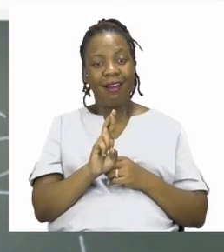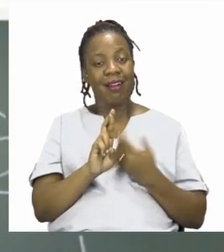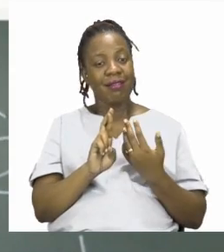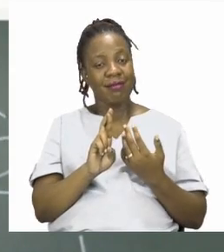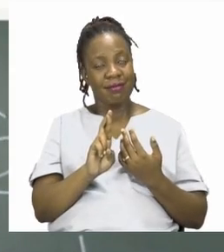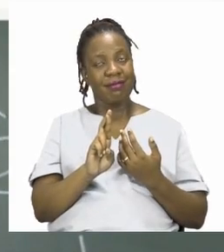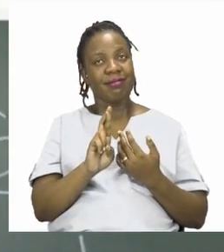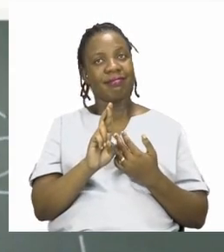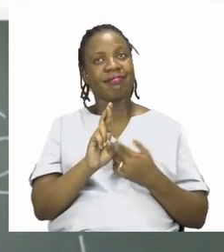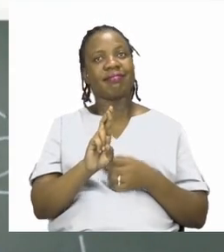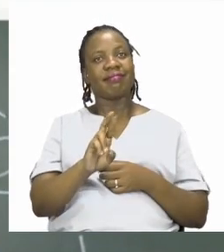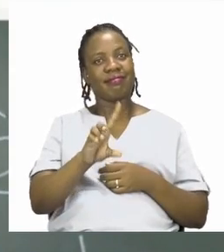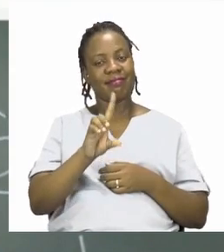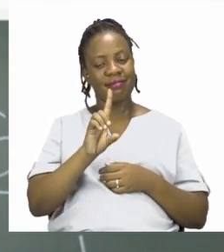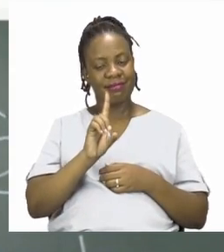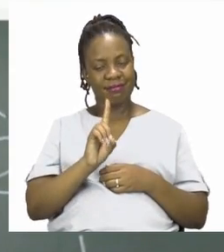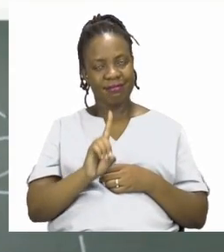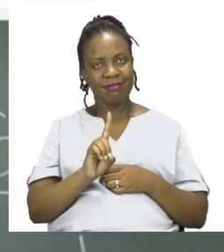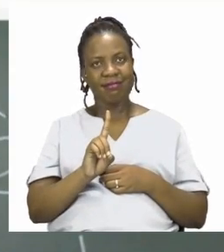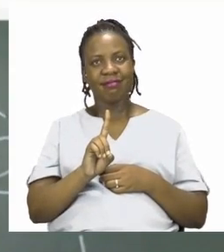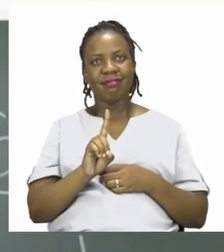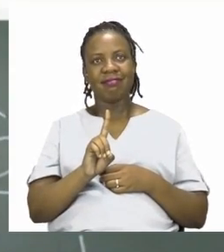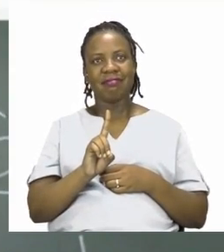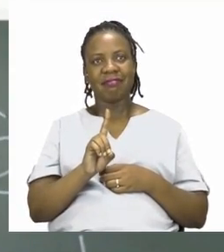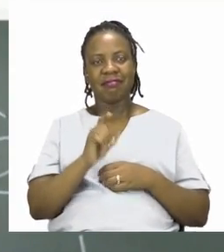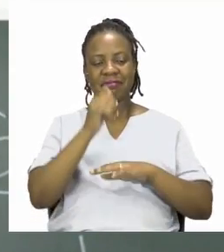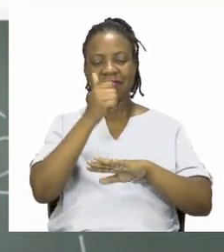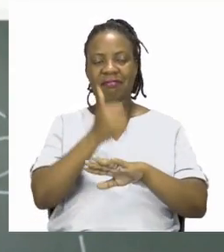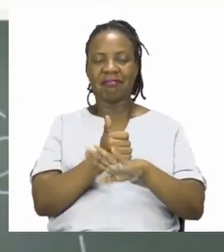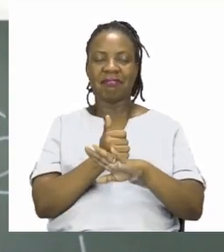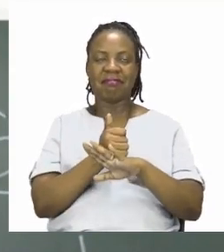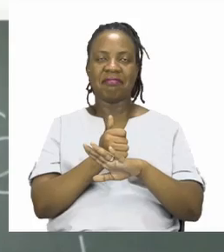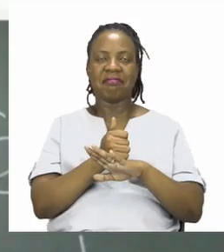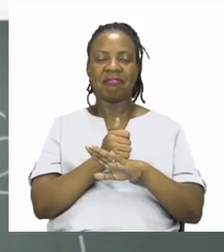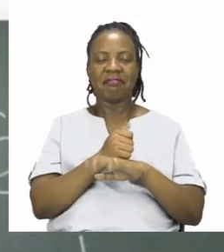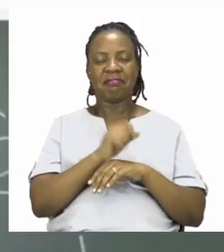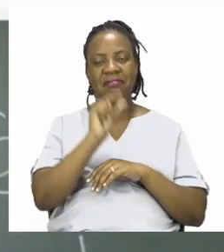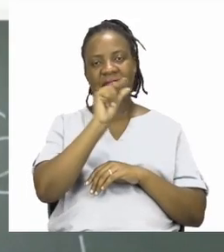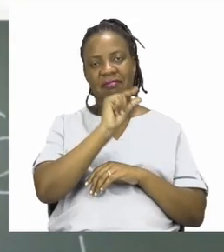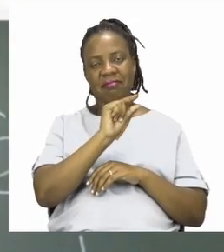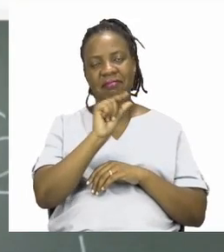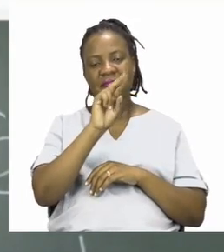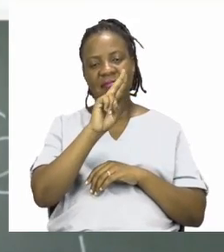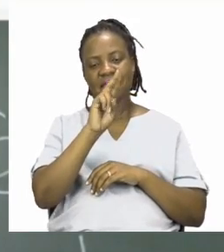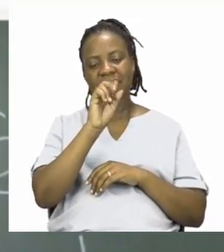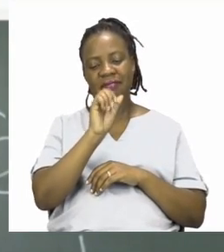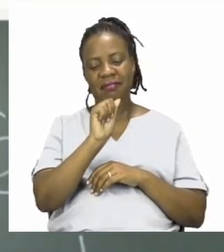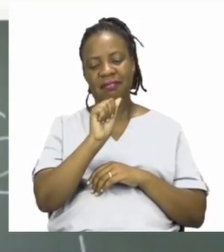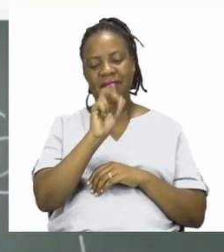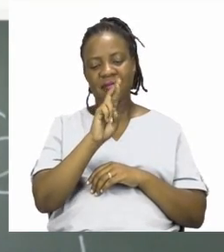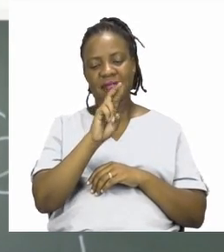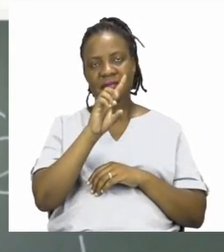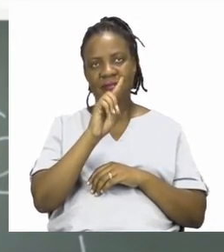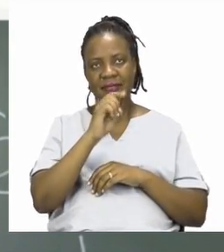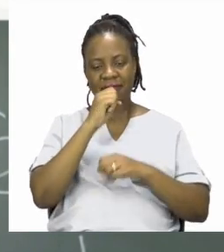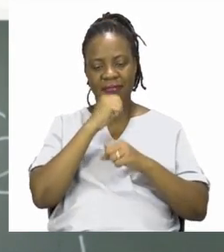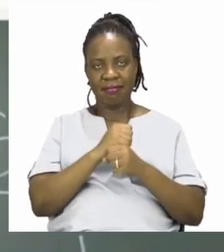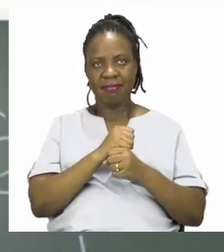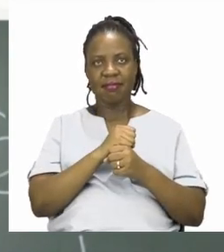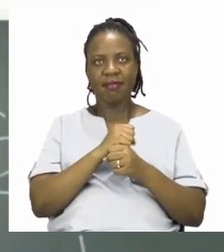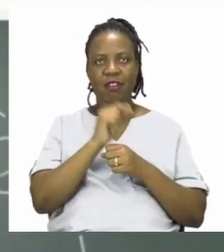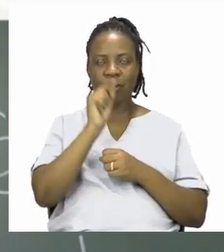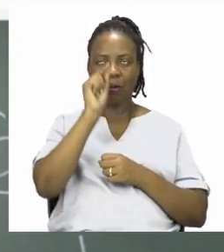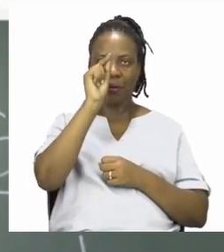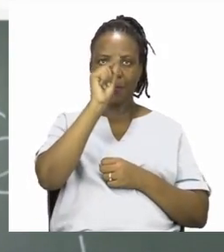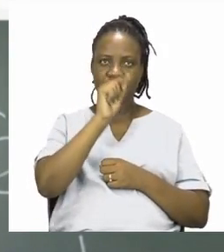an R and the D. So now you see over here we have the word